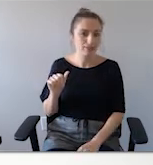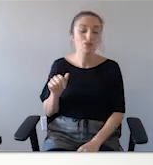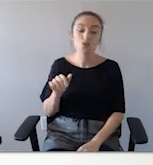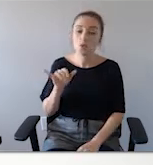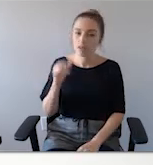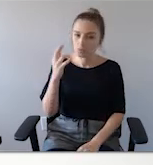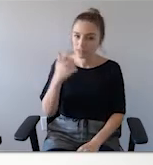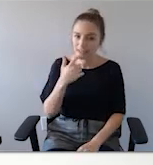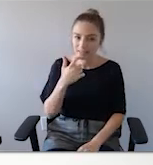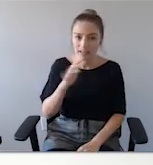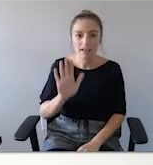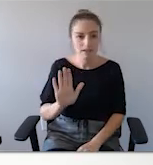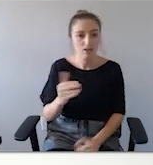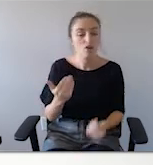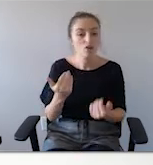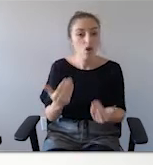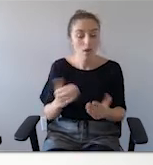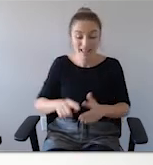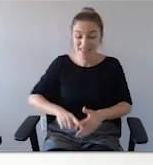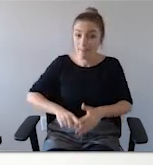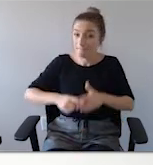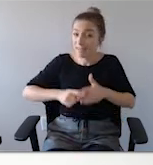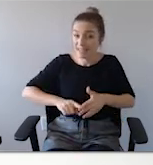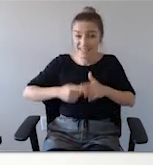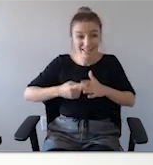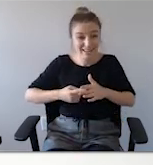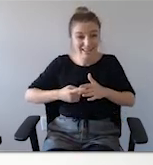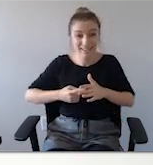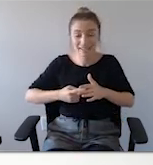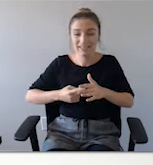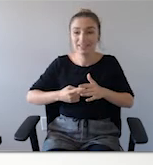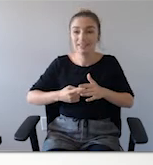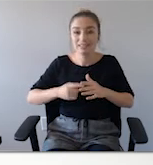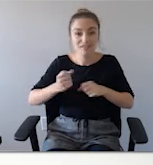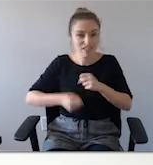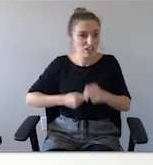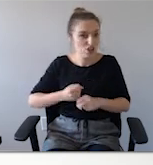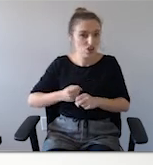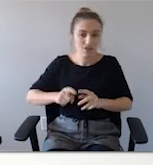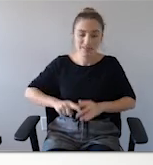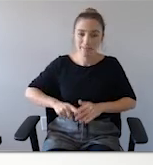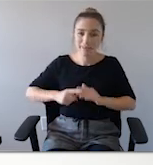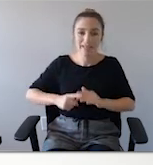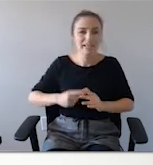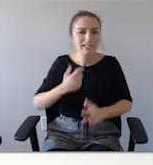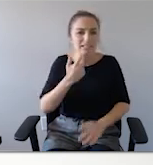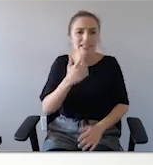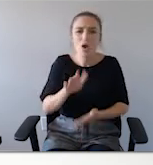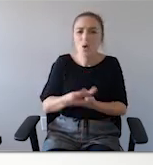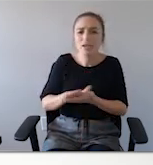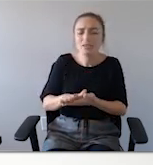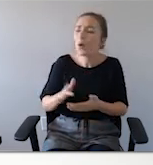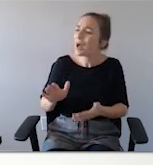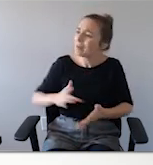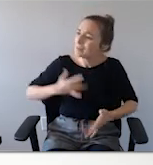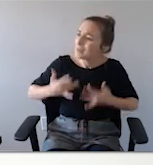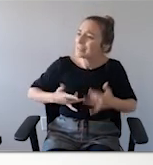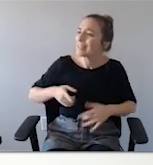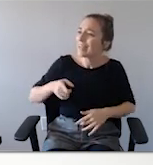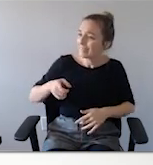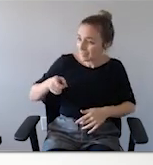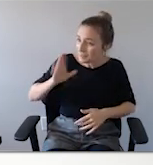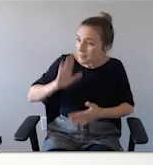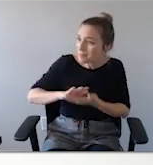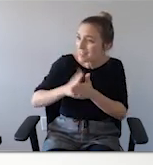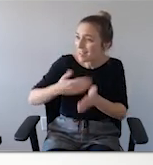and say to your teachers, like soon as you know who next year's teachers are, and it can be very nice. I'm so excited you're going to be my son's teacher. This is going to